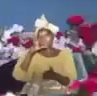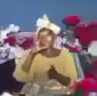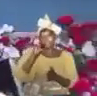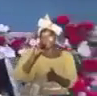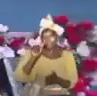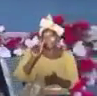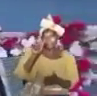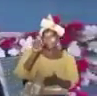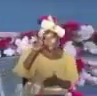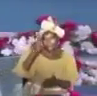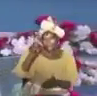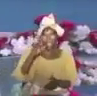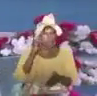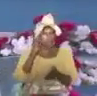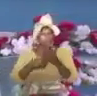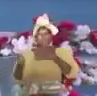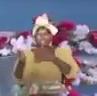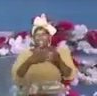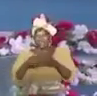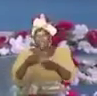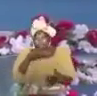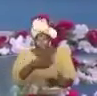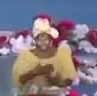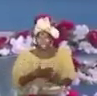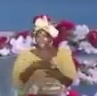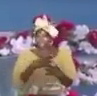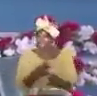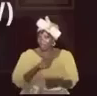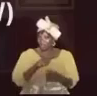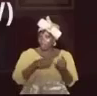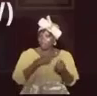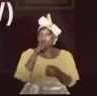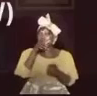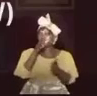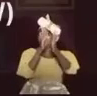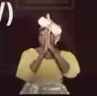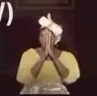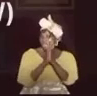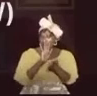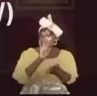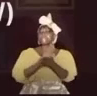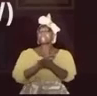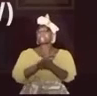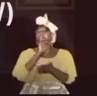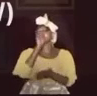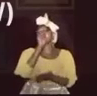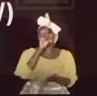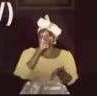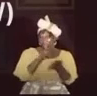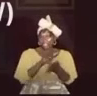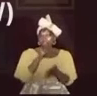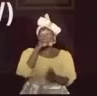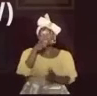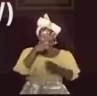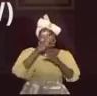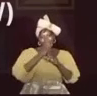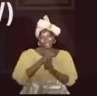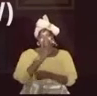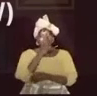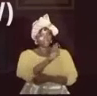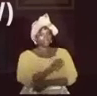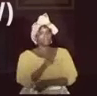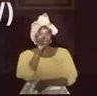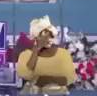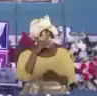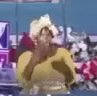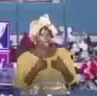says, what things soever ye desire, when ye pray, believe that thou receivest them and thou shalt